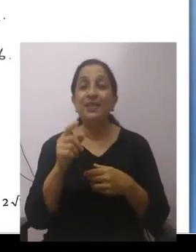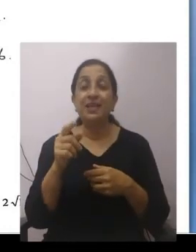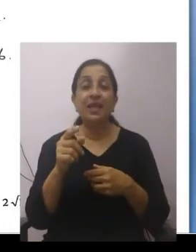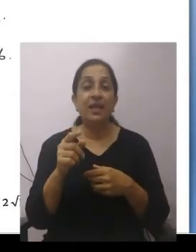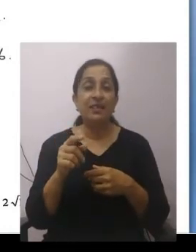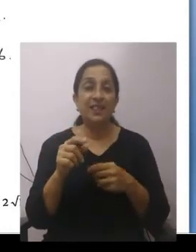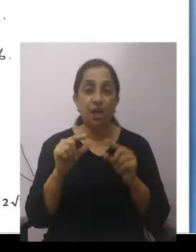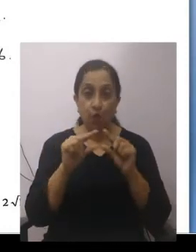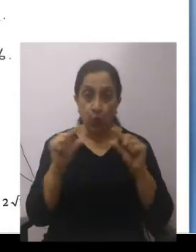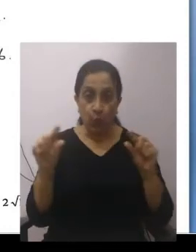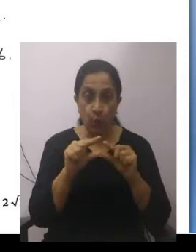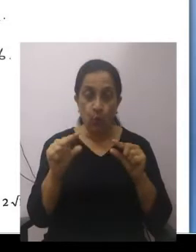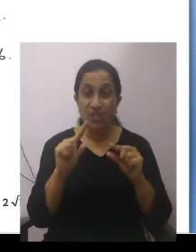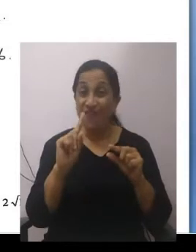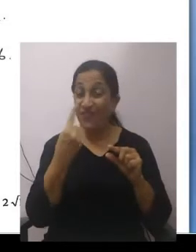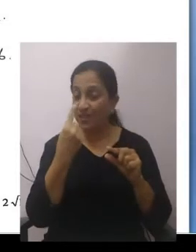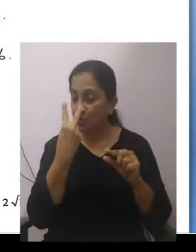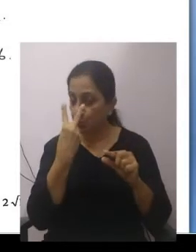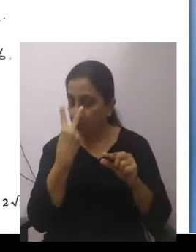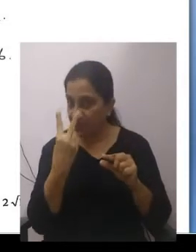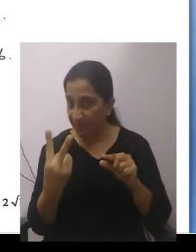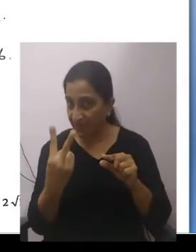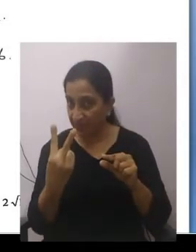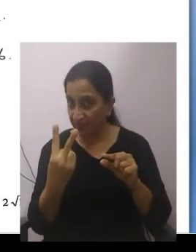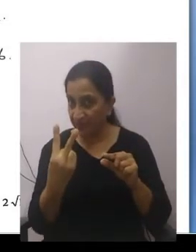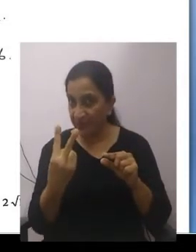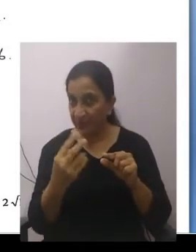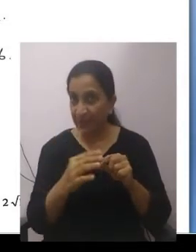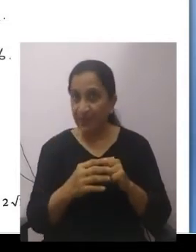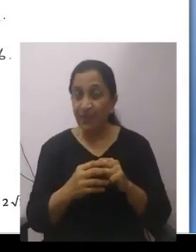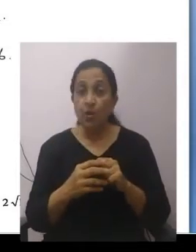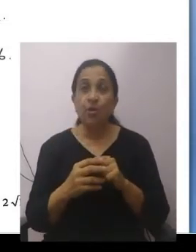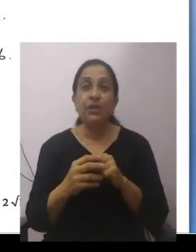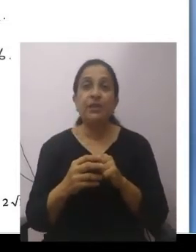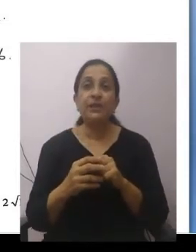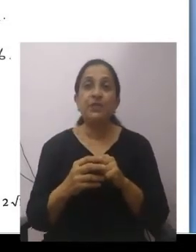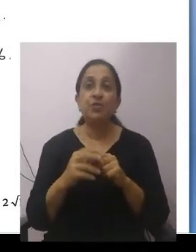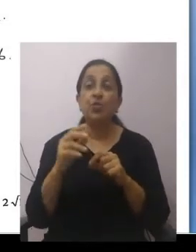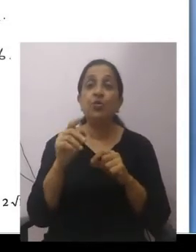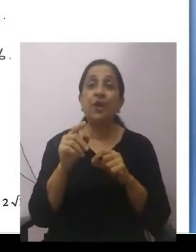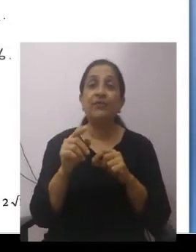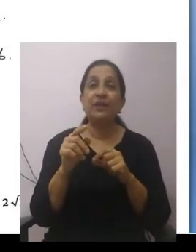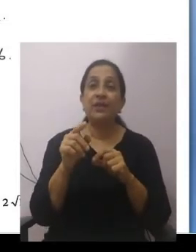the rows first. Okay, rows first,